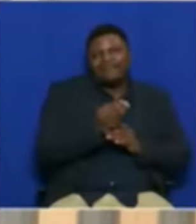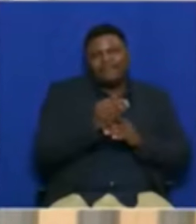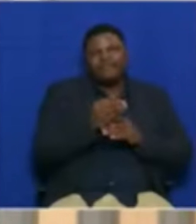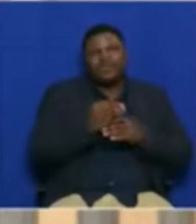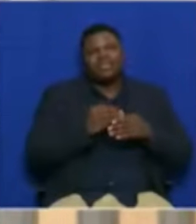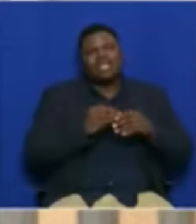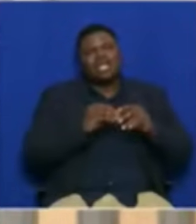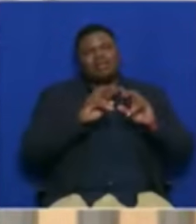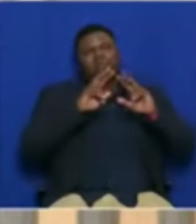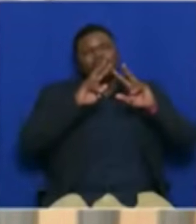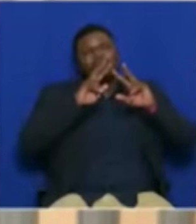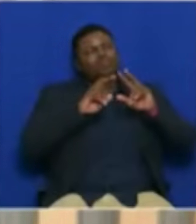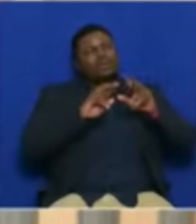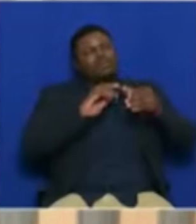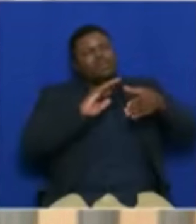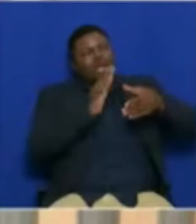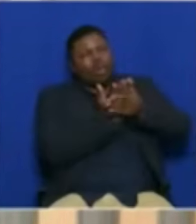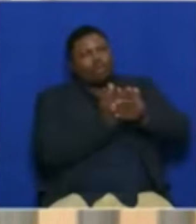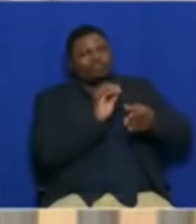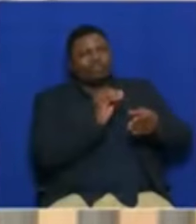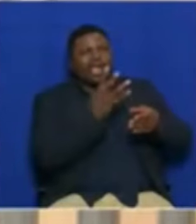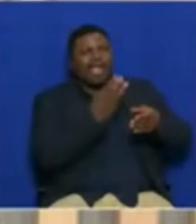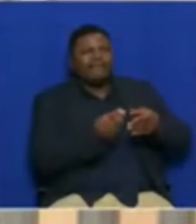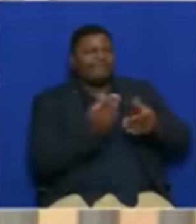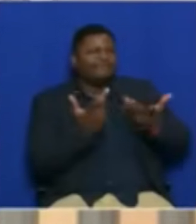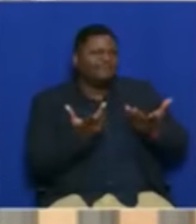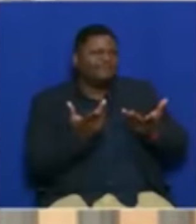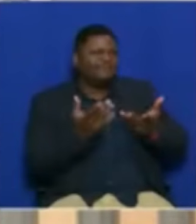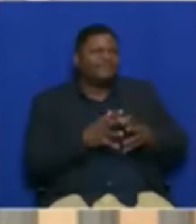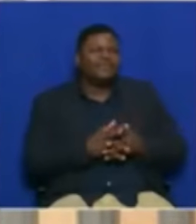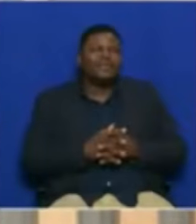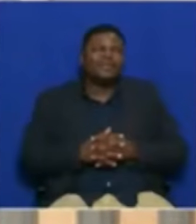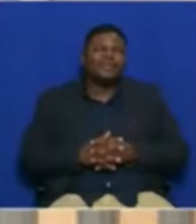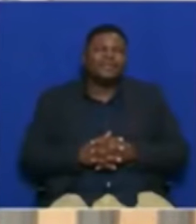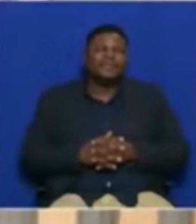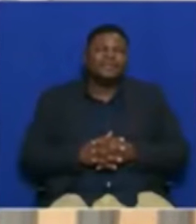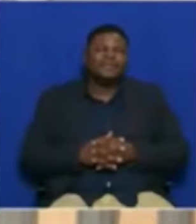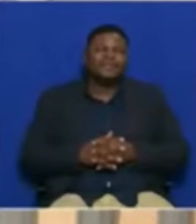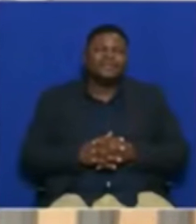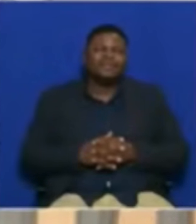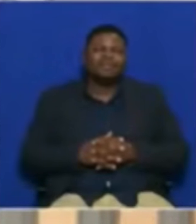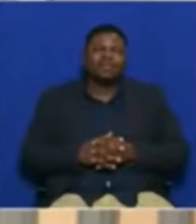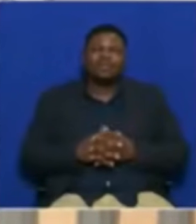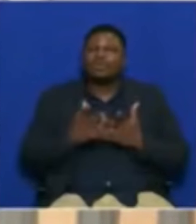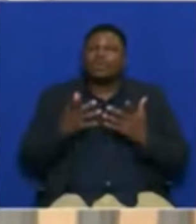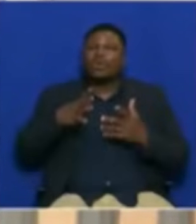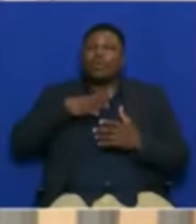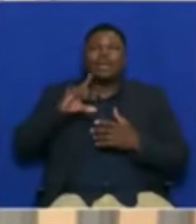What about the letter? Yes, what about the letter Okay. did you want him to speak to?